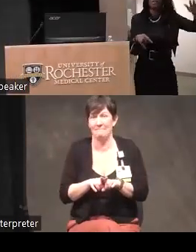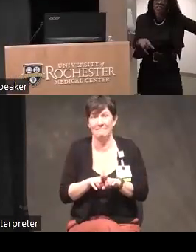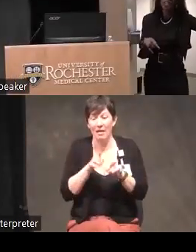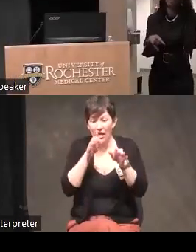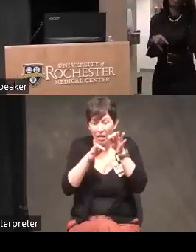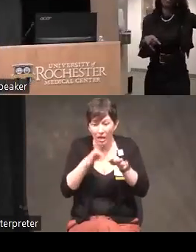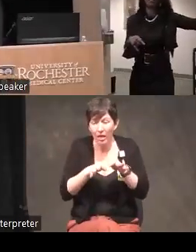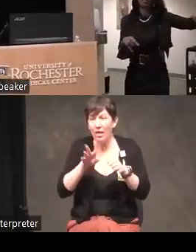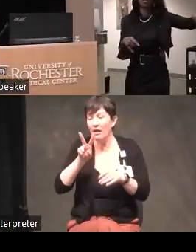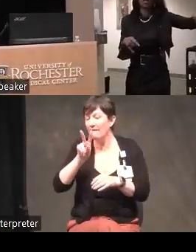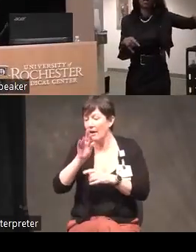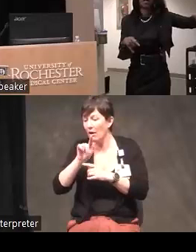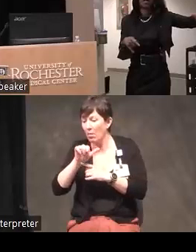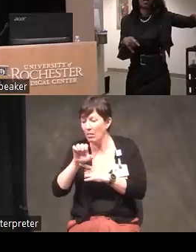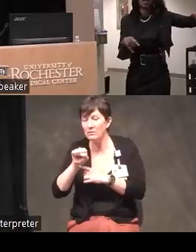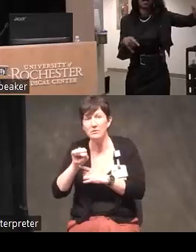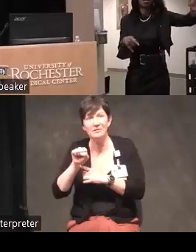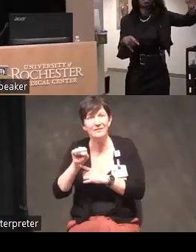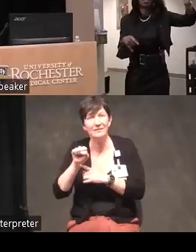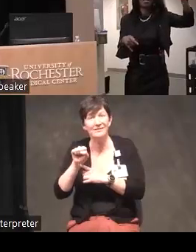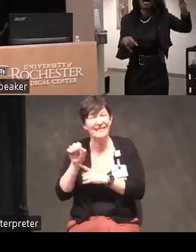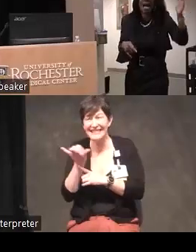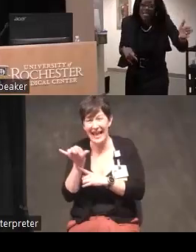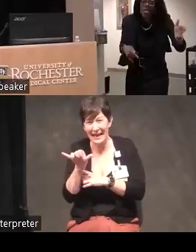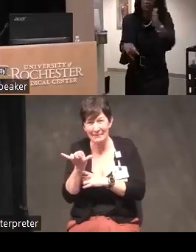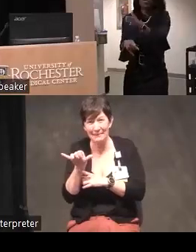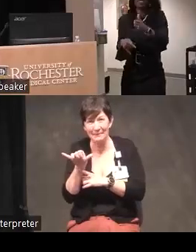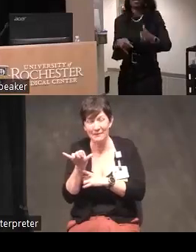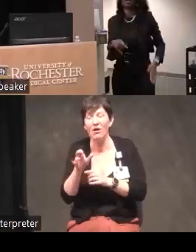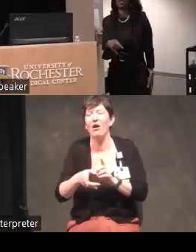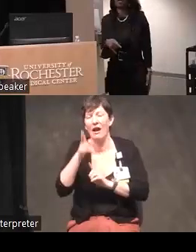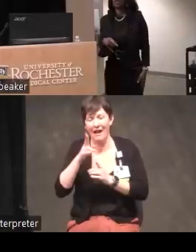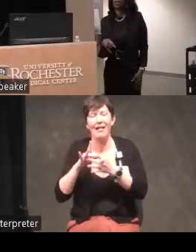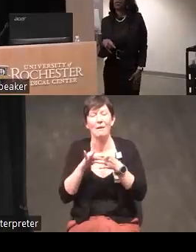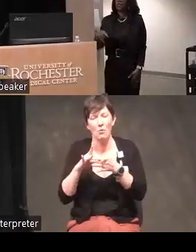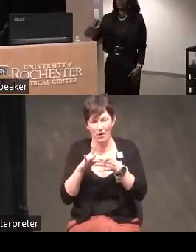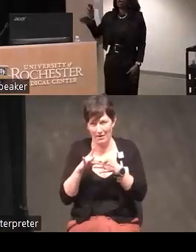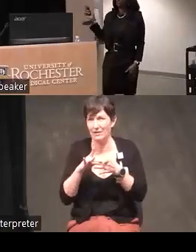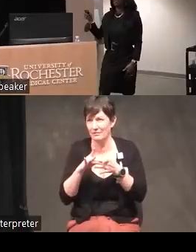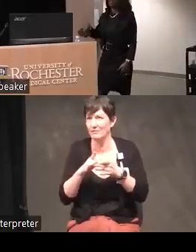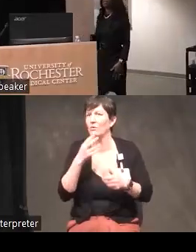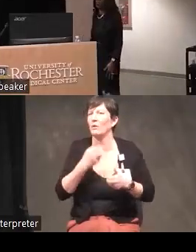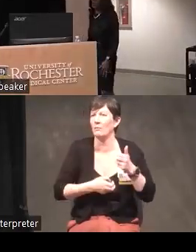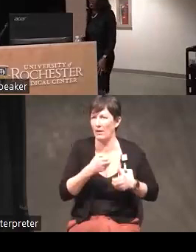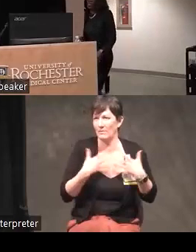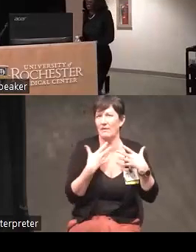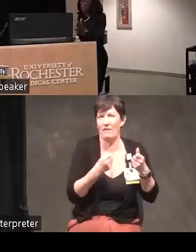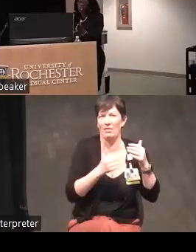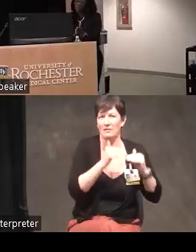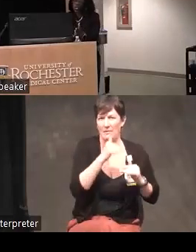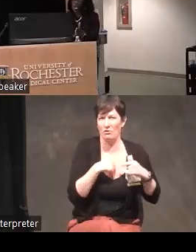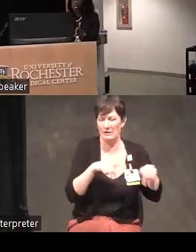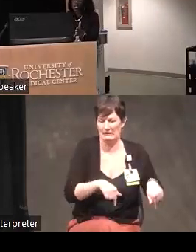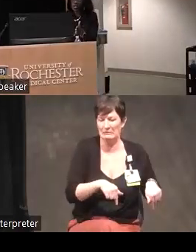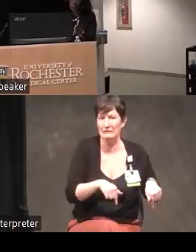explanatory variables are highly correlated with the problems of health disparities here. Here I'm